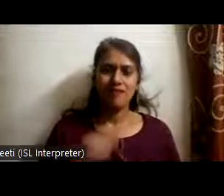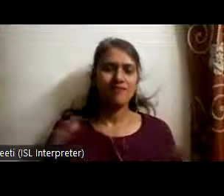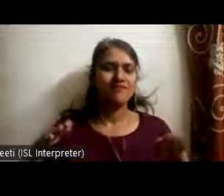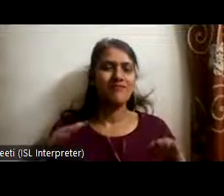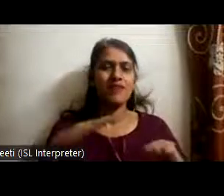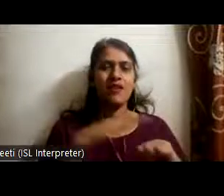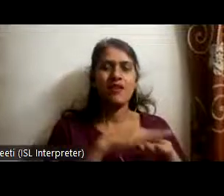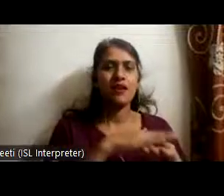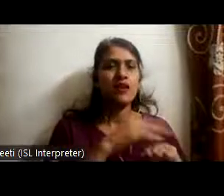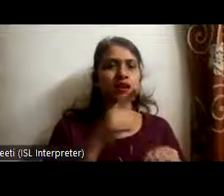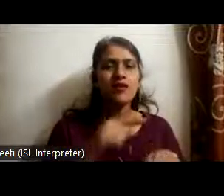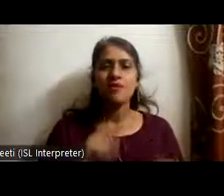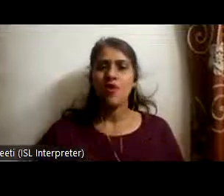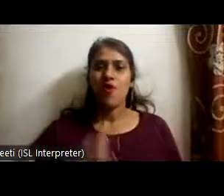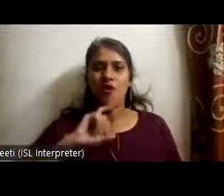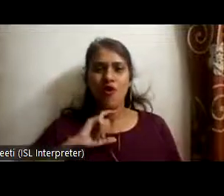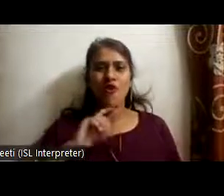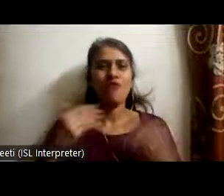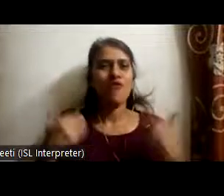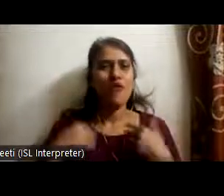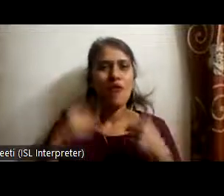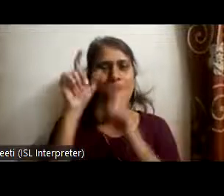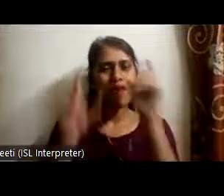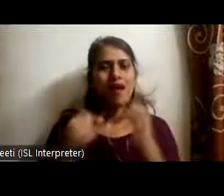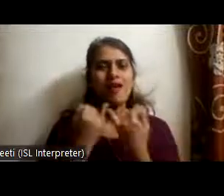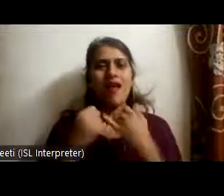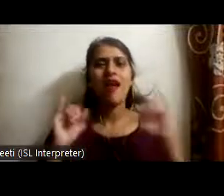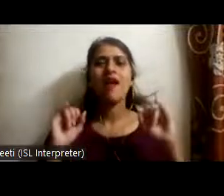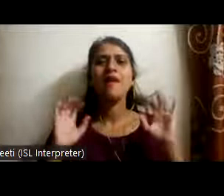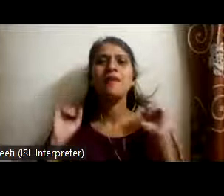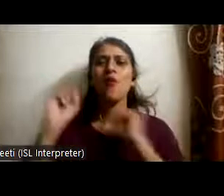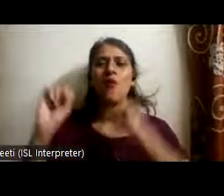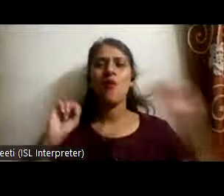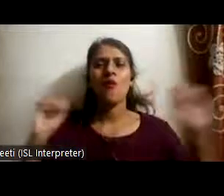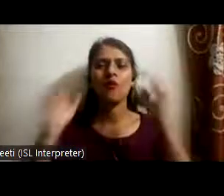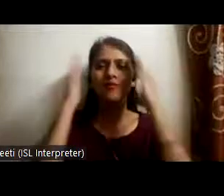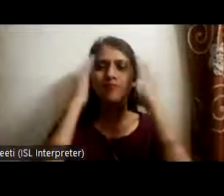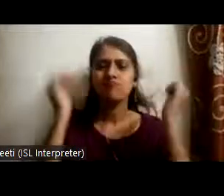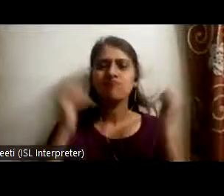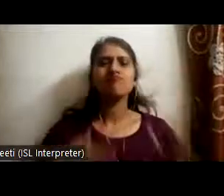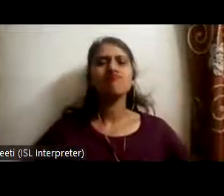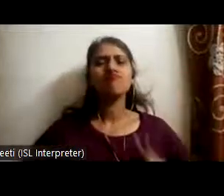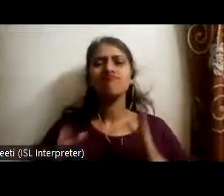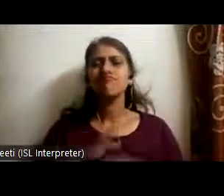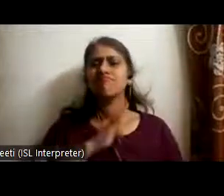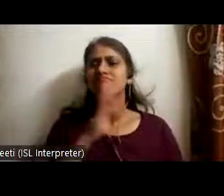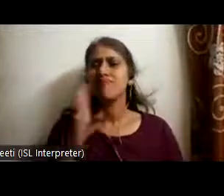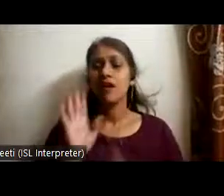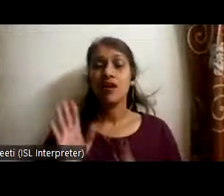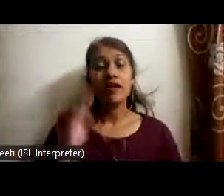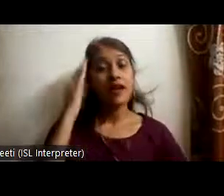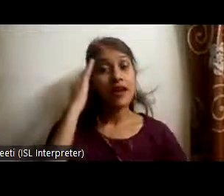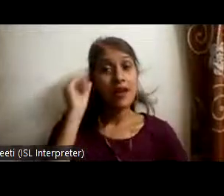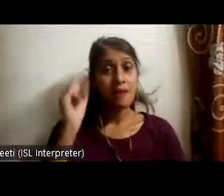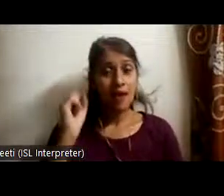the inherent dignity of the individual and the independence of the person. So going by that principle, we have to understand